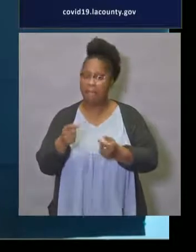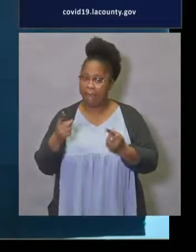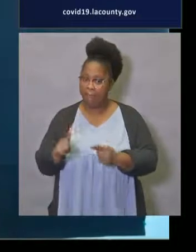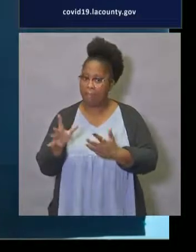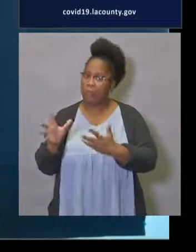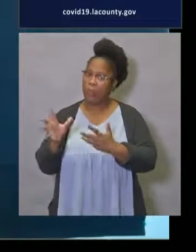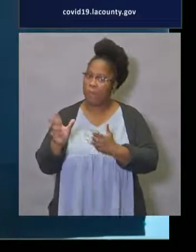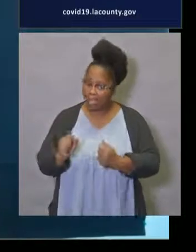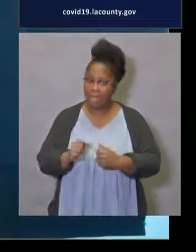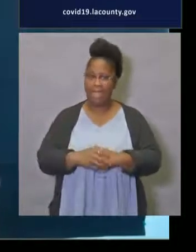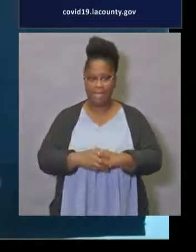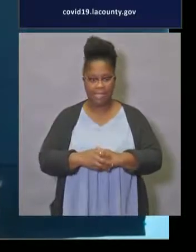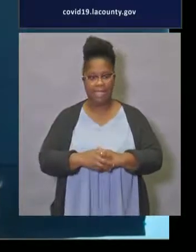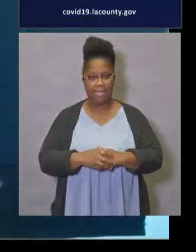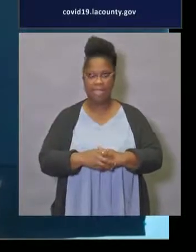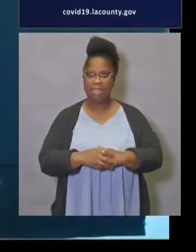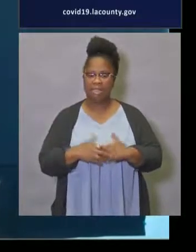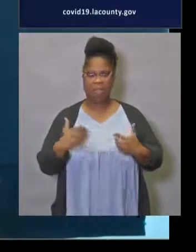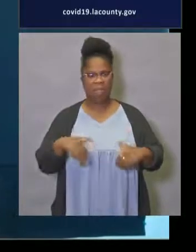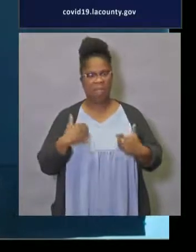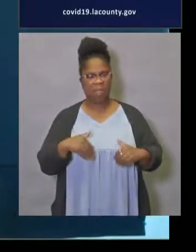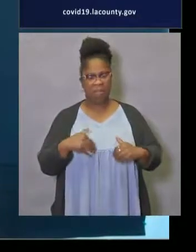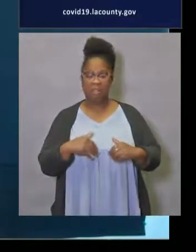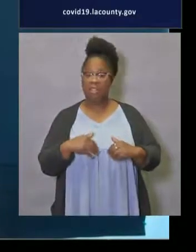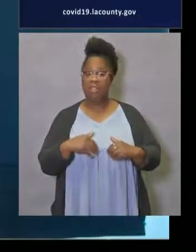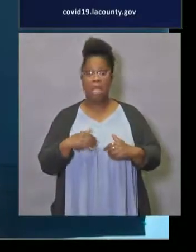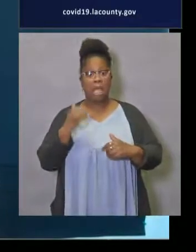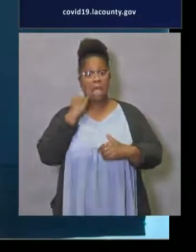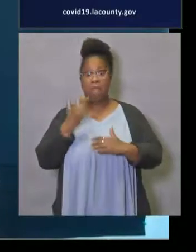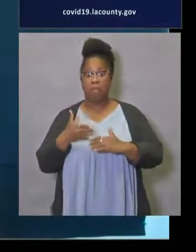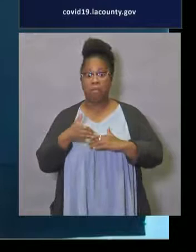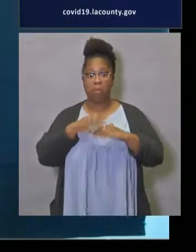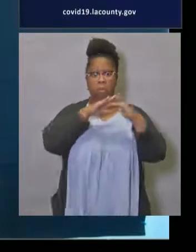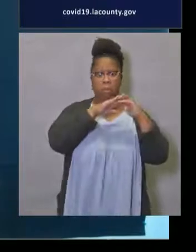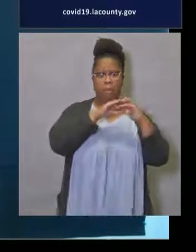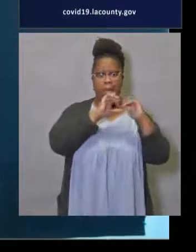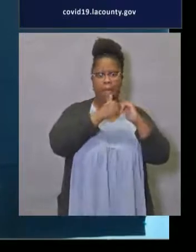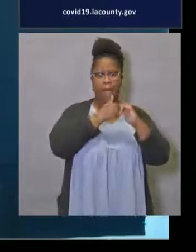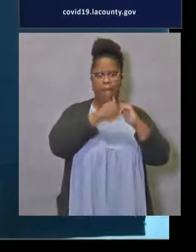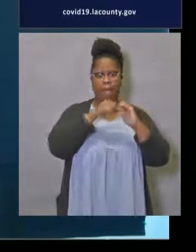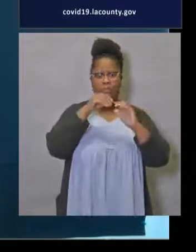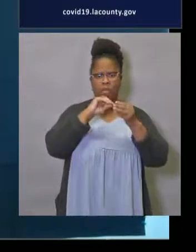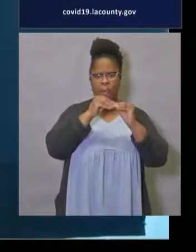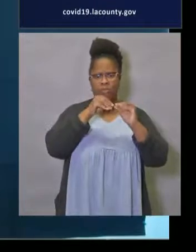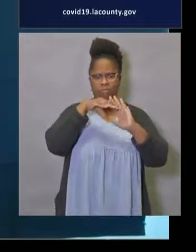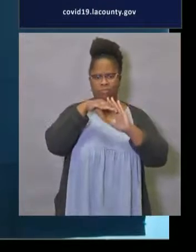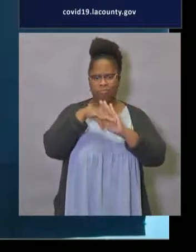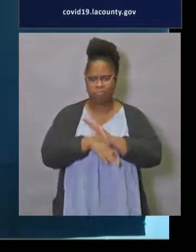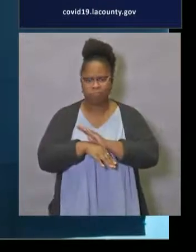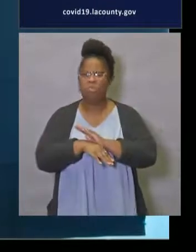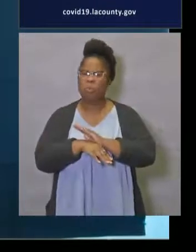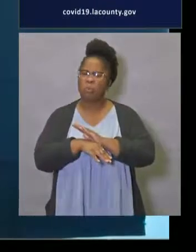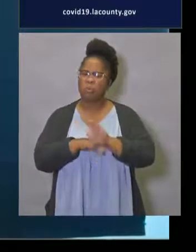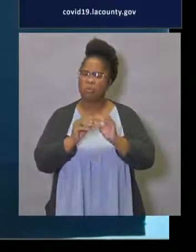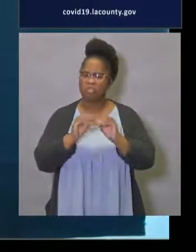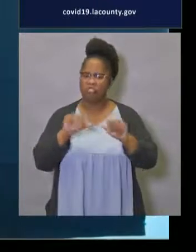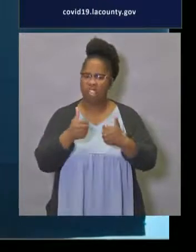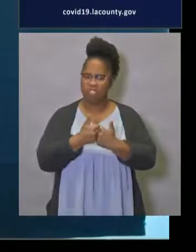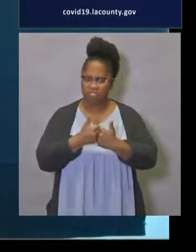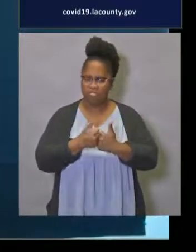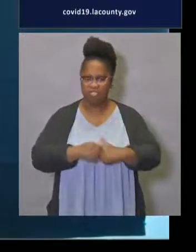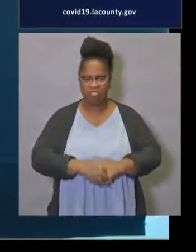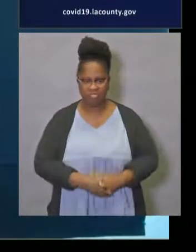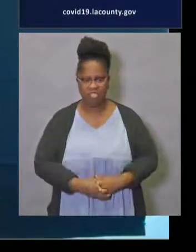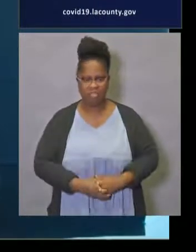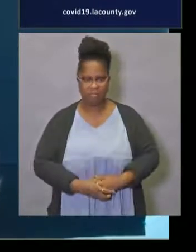and as we all know, it's very difficult to then turn things around and start to force those numbers back down. The